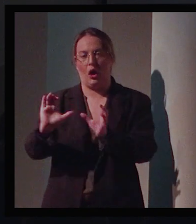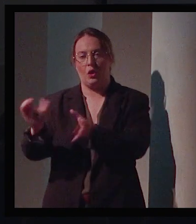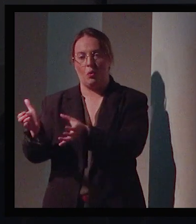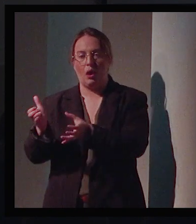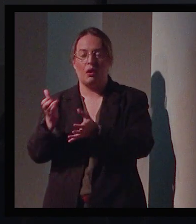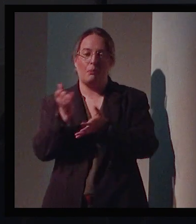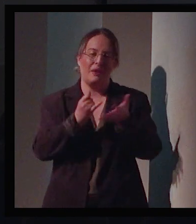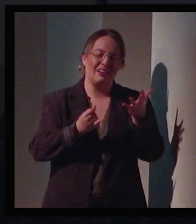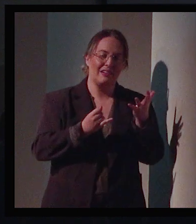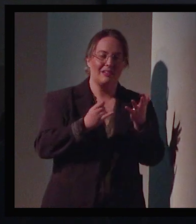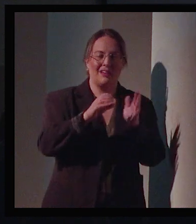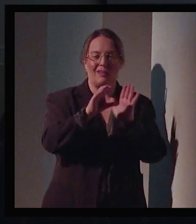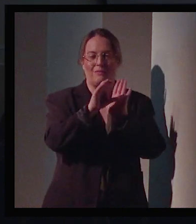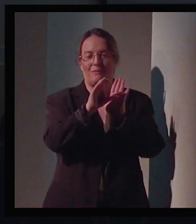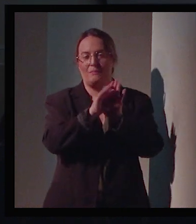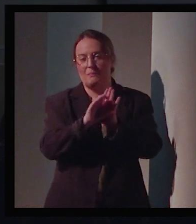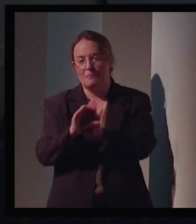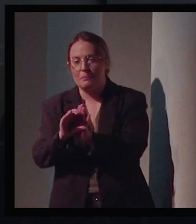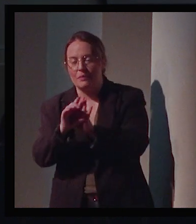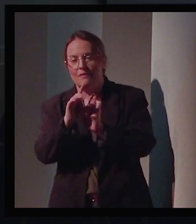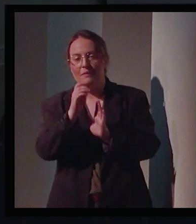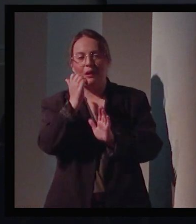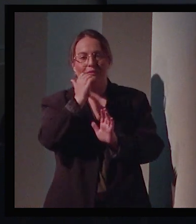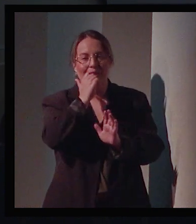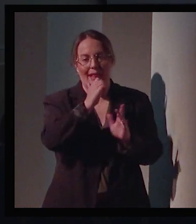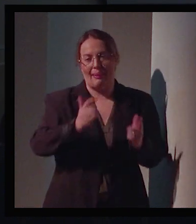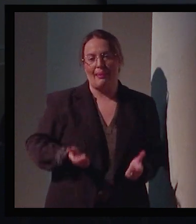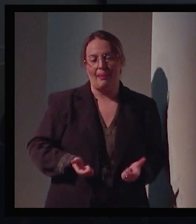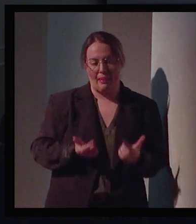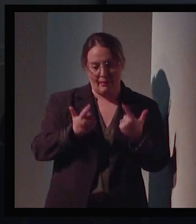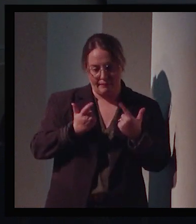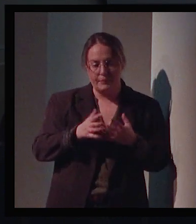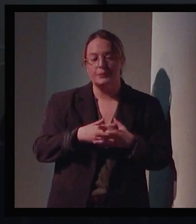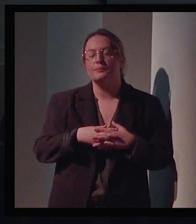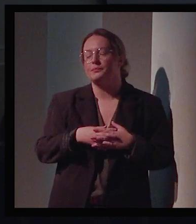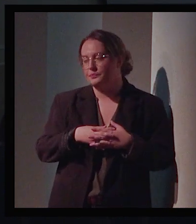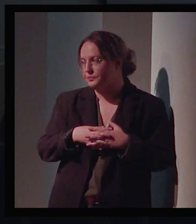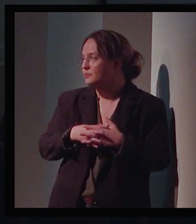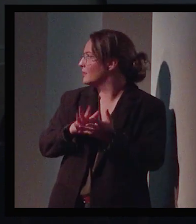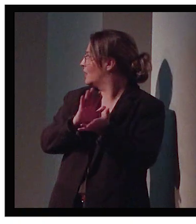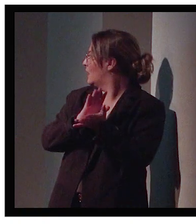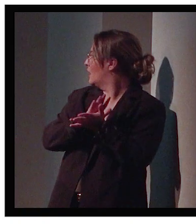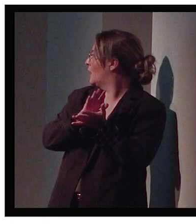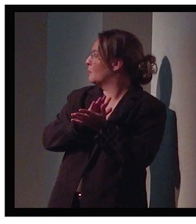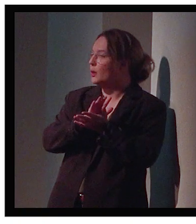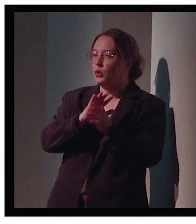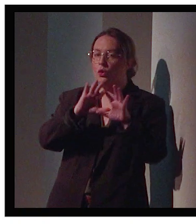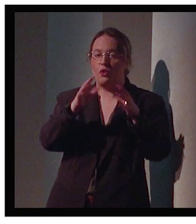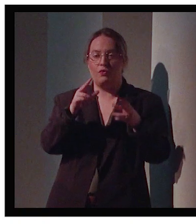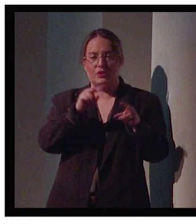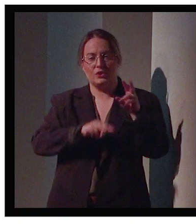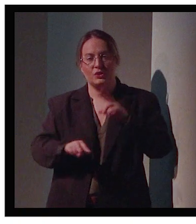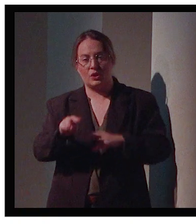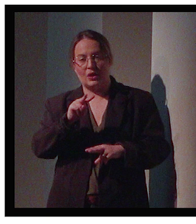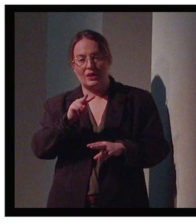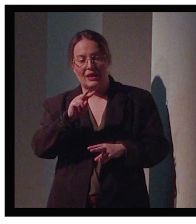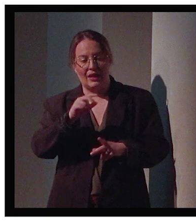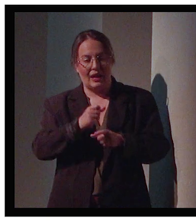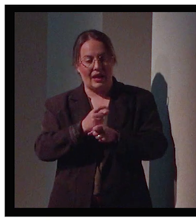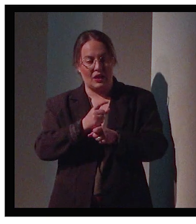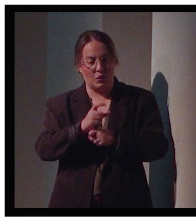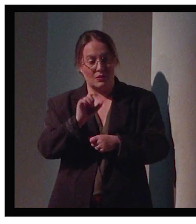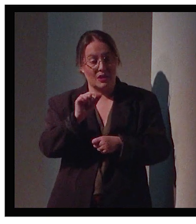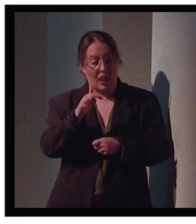everyday life. The Academy also oversaw and juried the annual Salon, which was basically